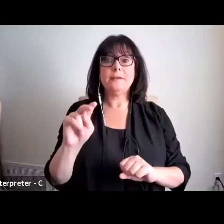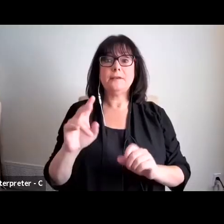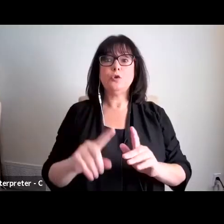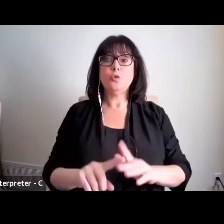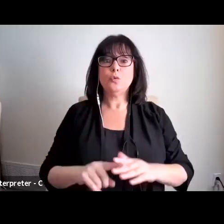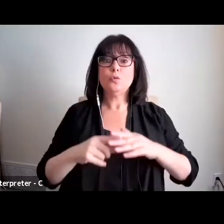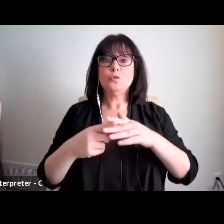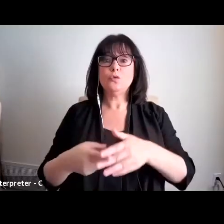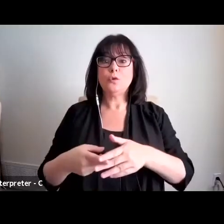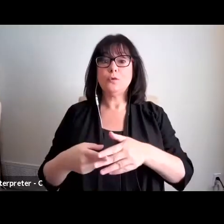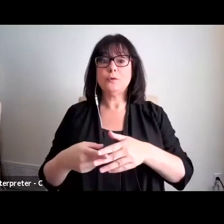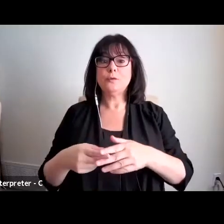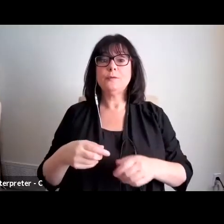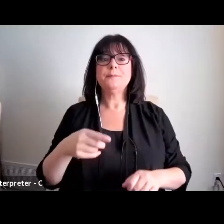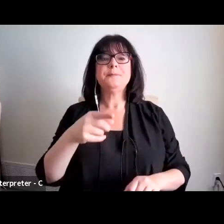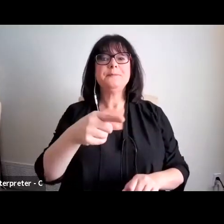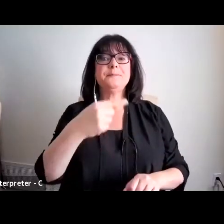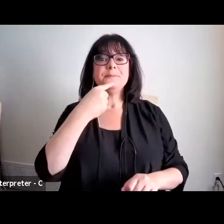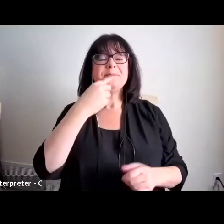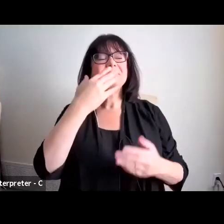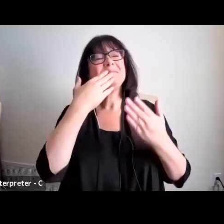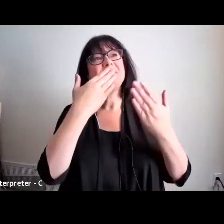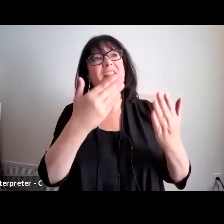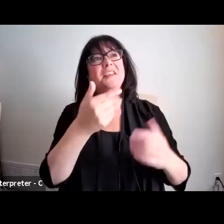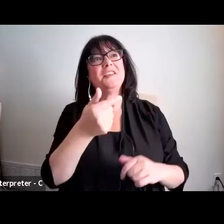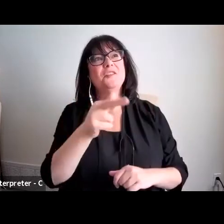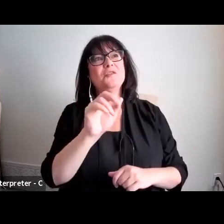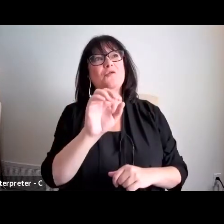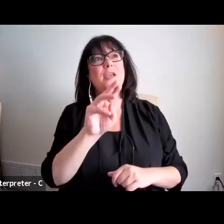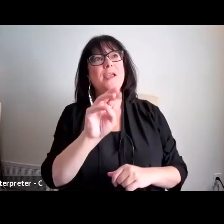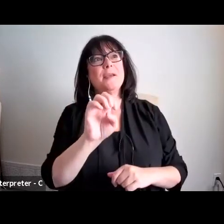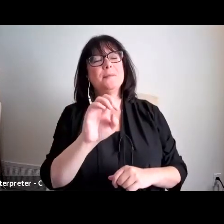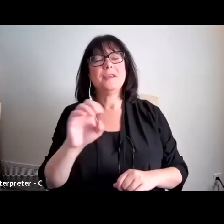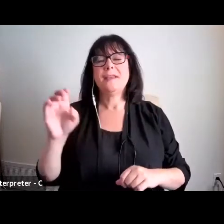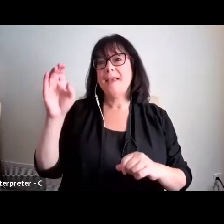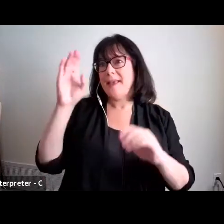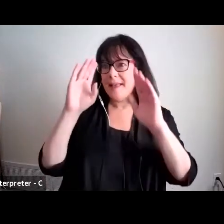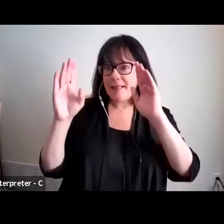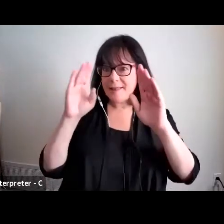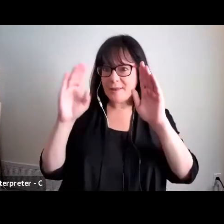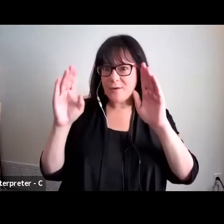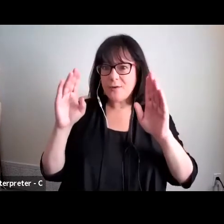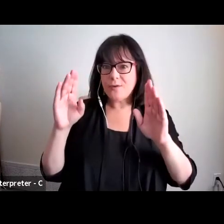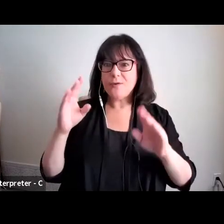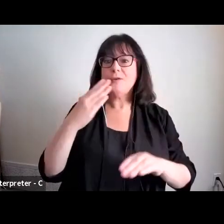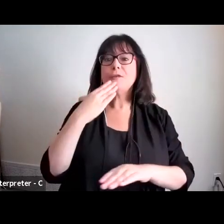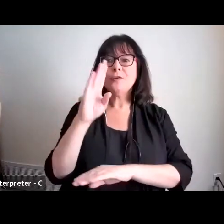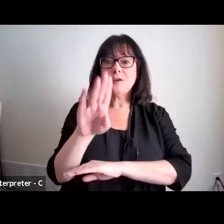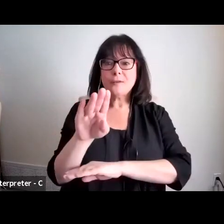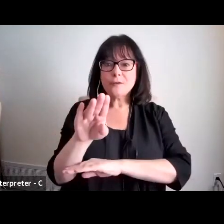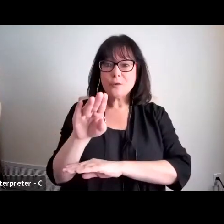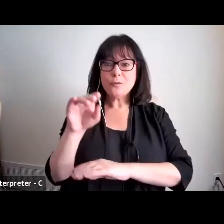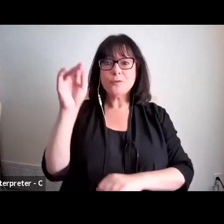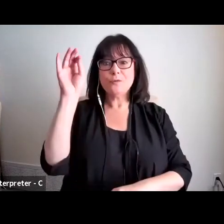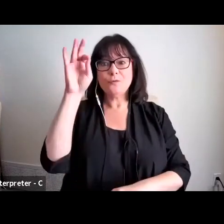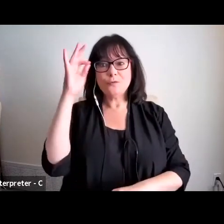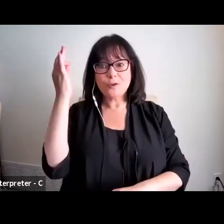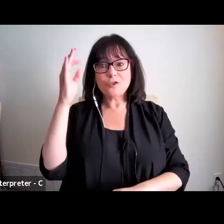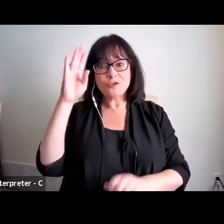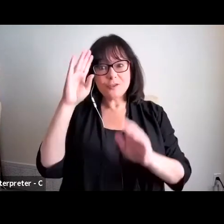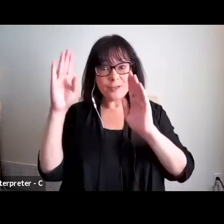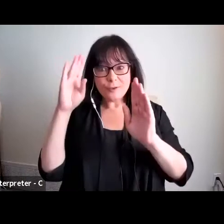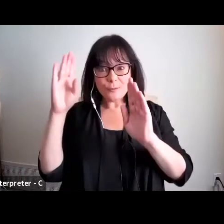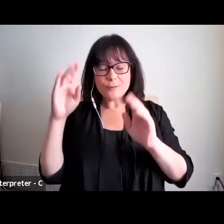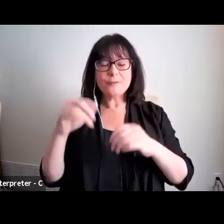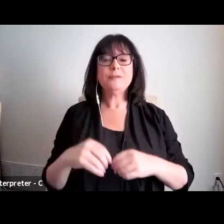Thank you very much, Graham. Good afternoon, everyone. Bonjour, bonjour. I really want to thank you all for taking the time to join us